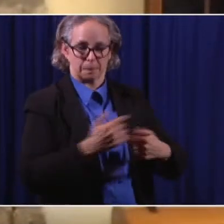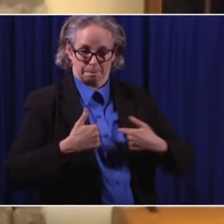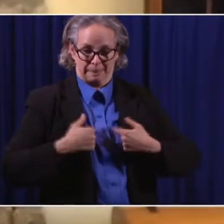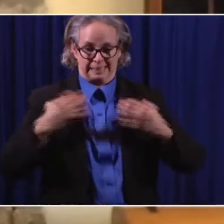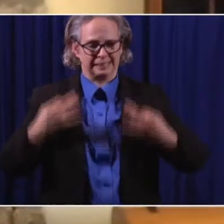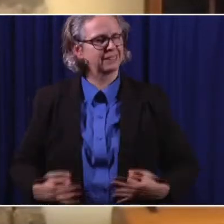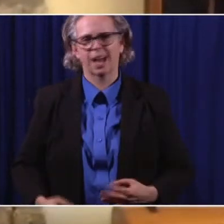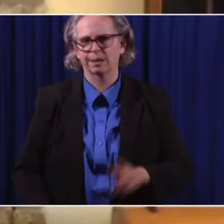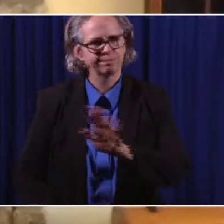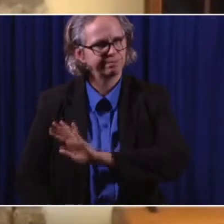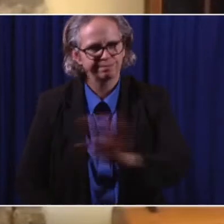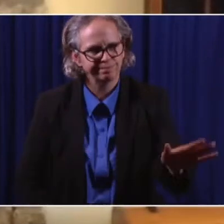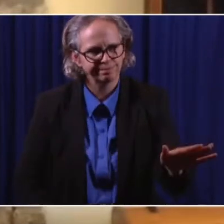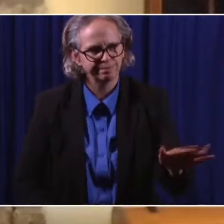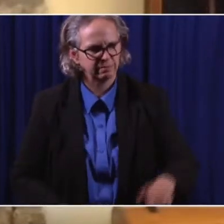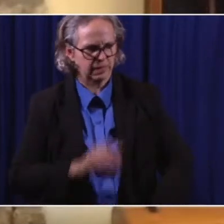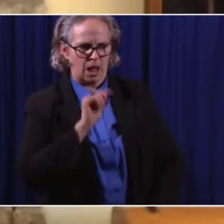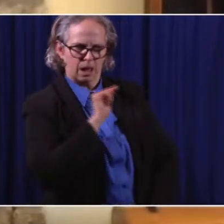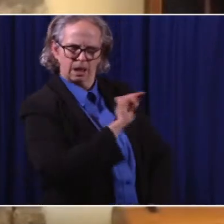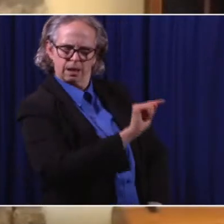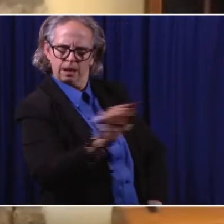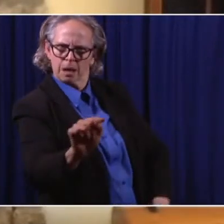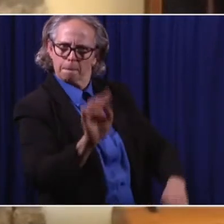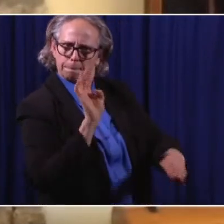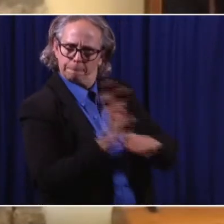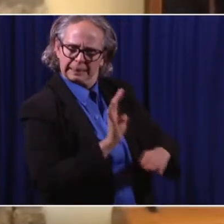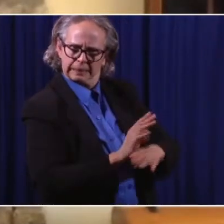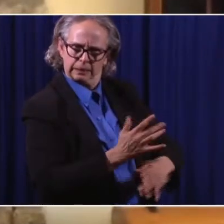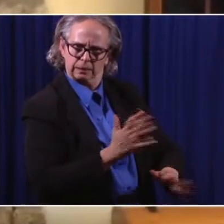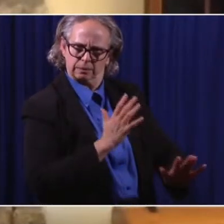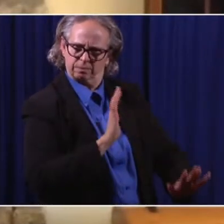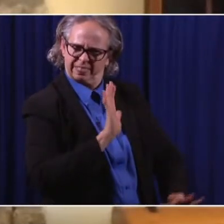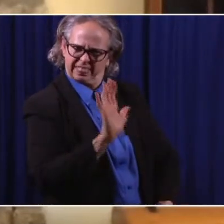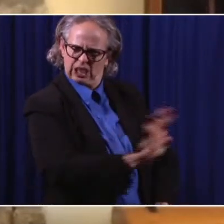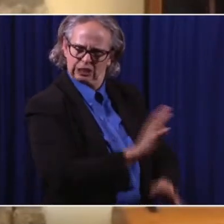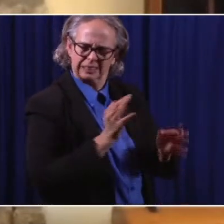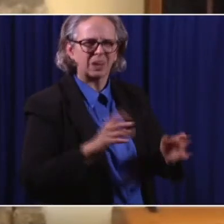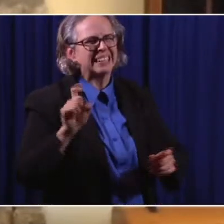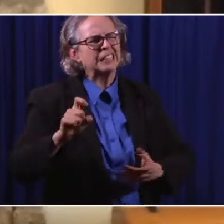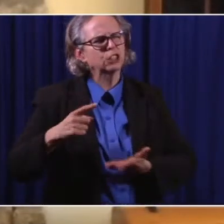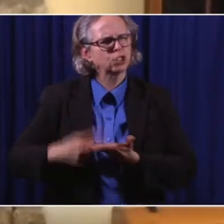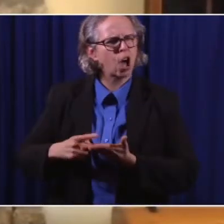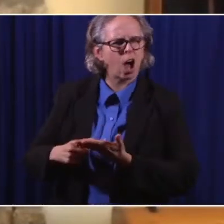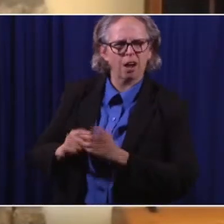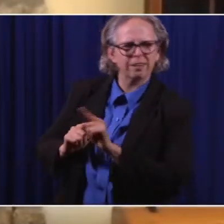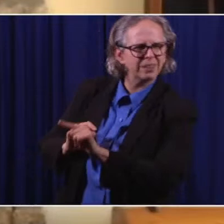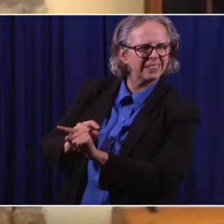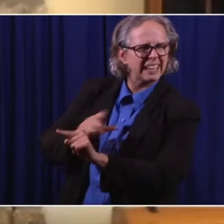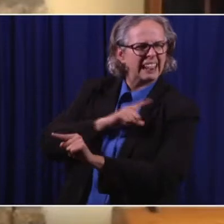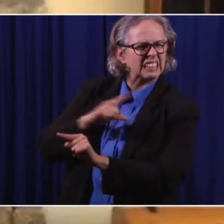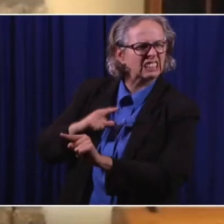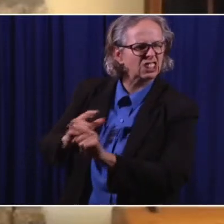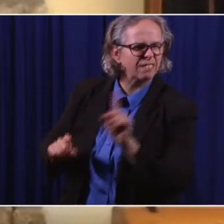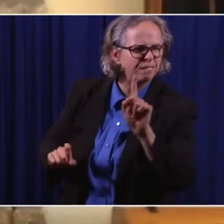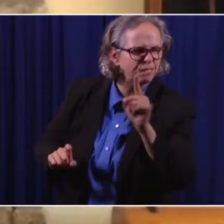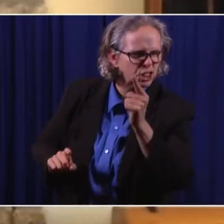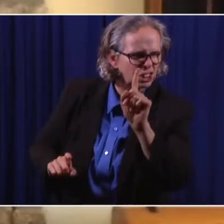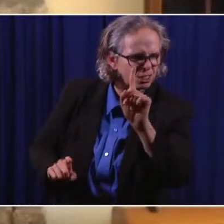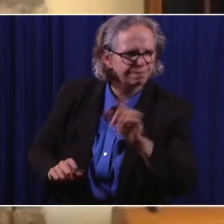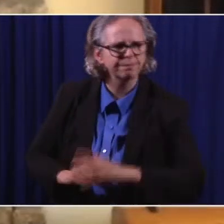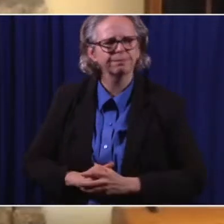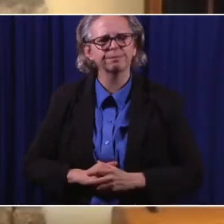people who are working there, and we generally allow those judgment calls to be made by the employers who can set